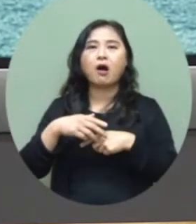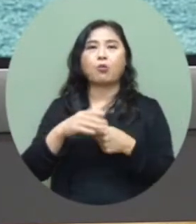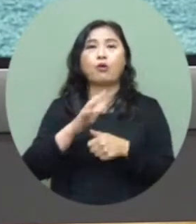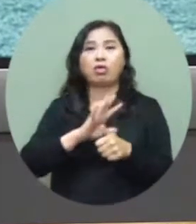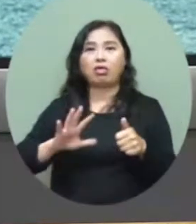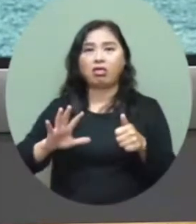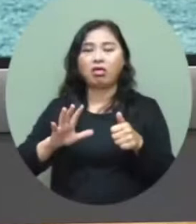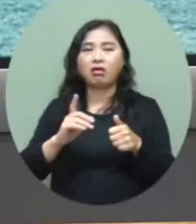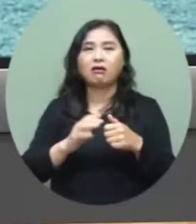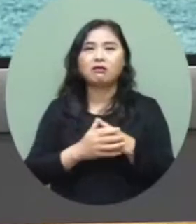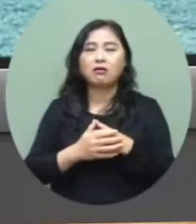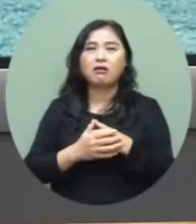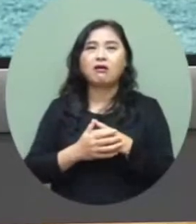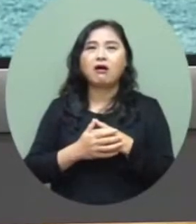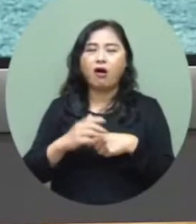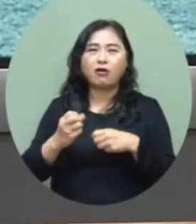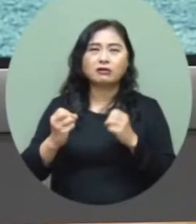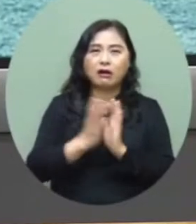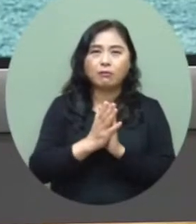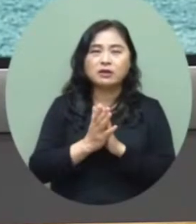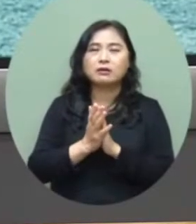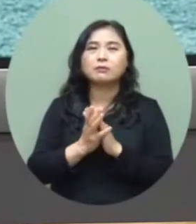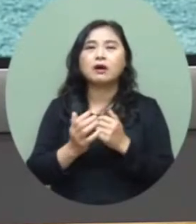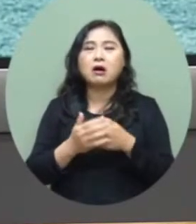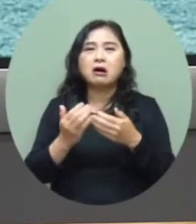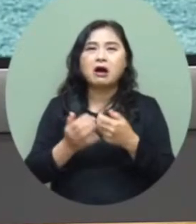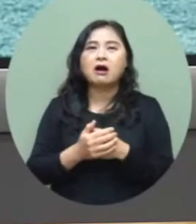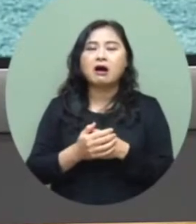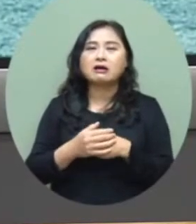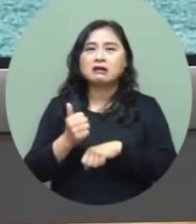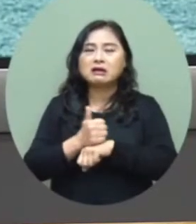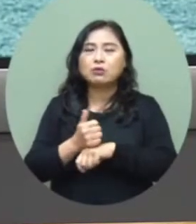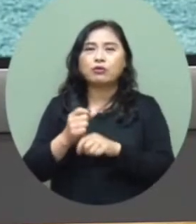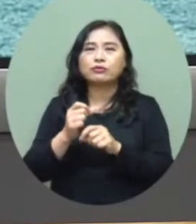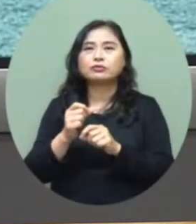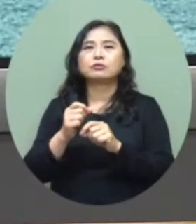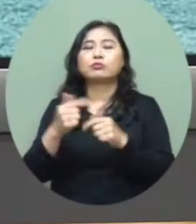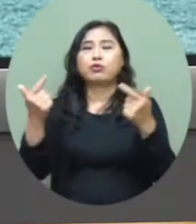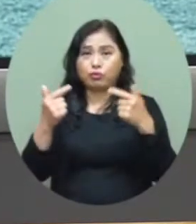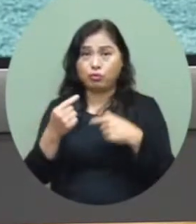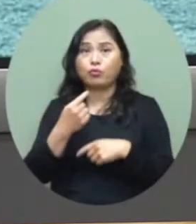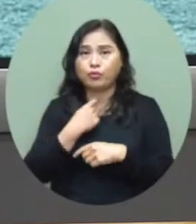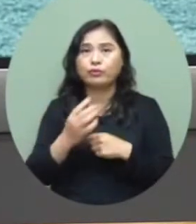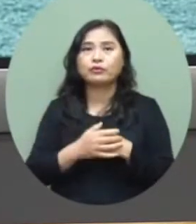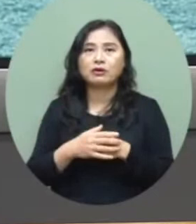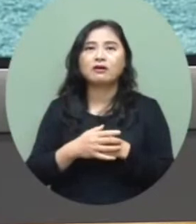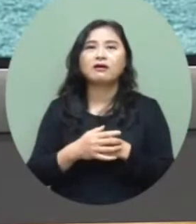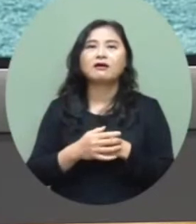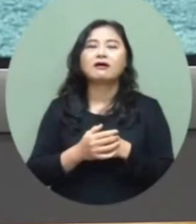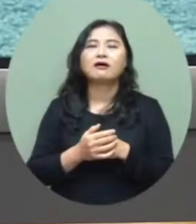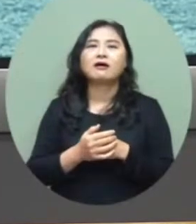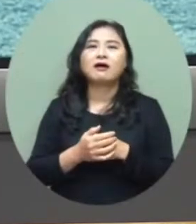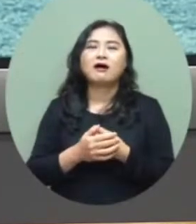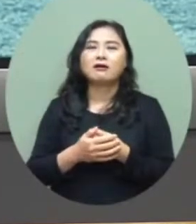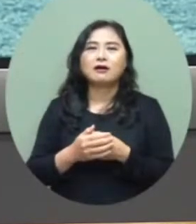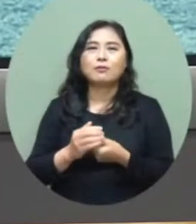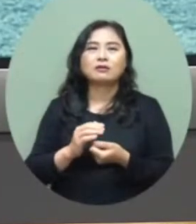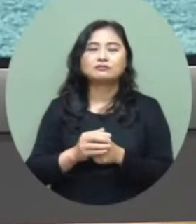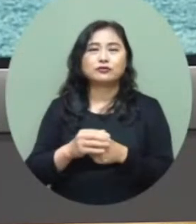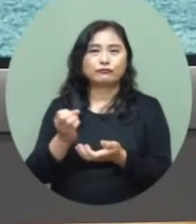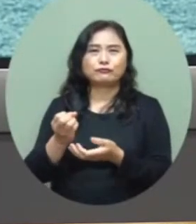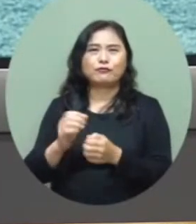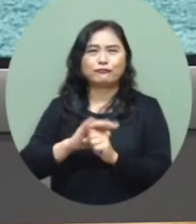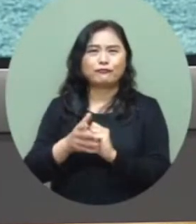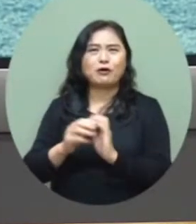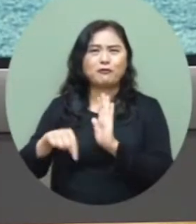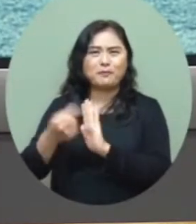you mix with crowds or take your masks off, the chance of infection may increase. So we all